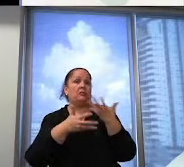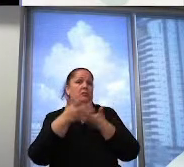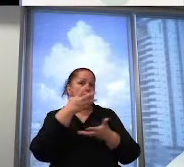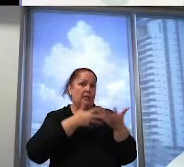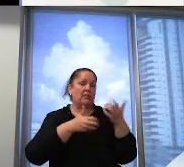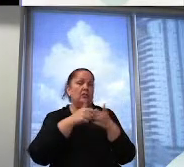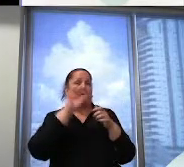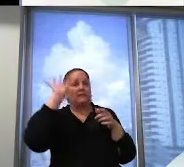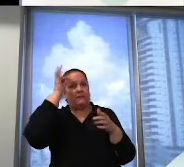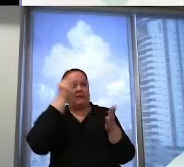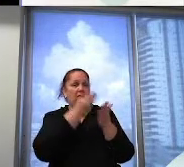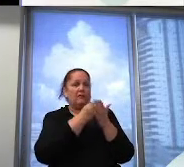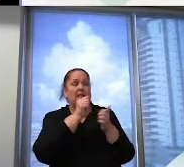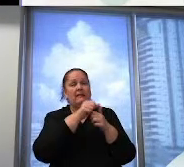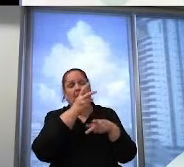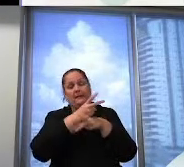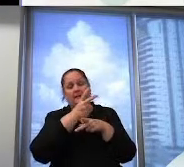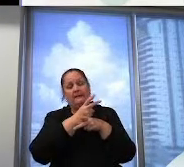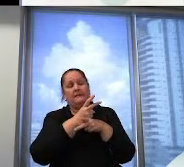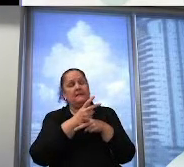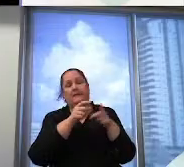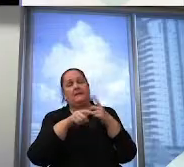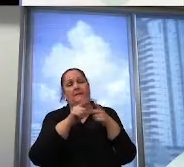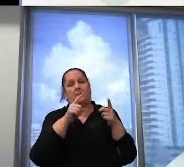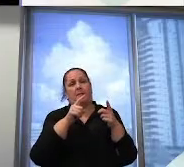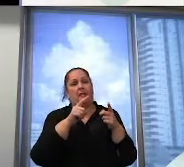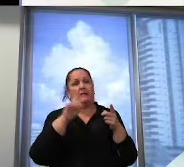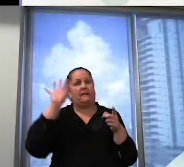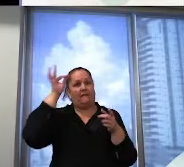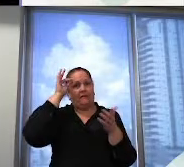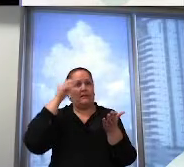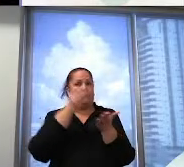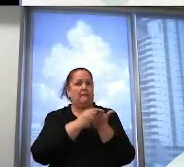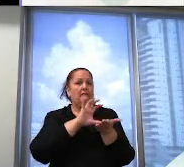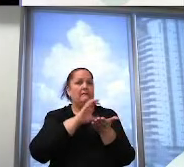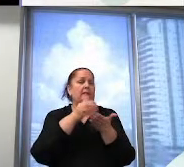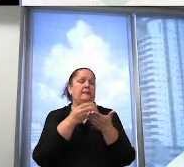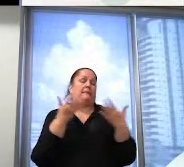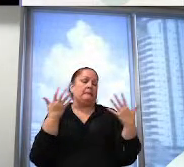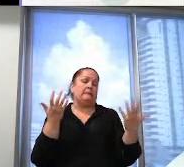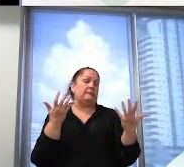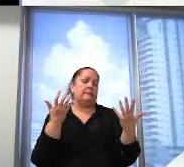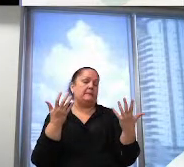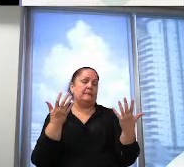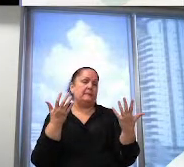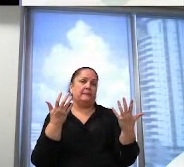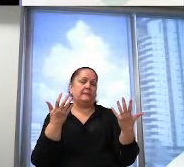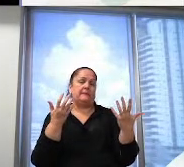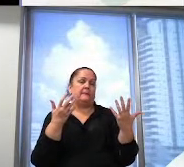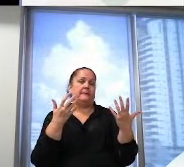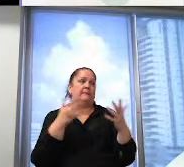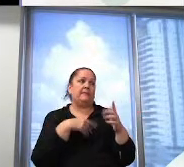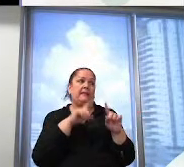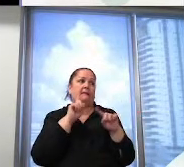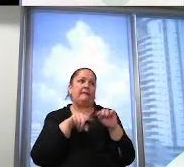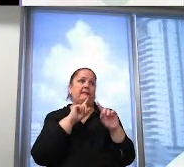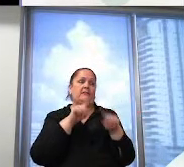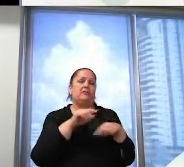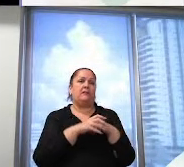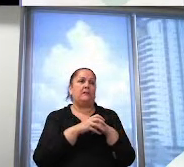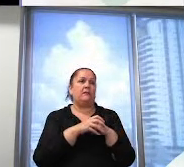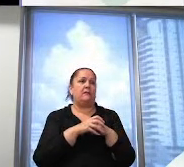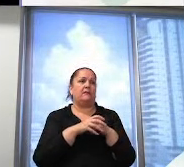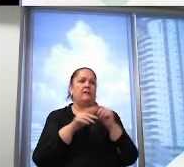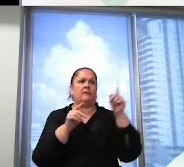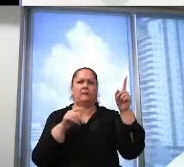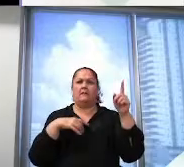about the interactions between the federal funding and the maintenance, but on the federal funding side, I probably won't be able to answer that for